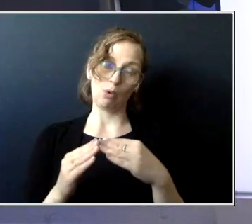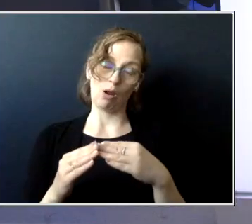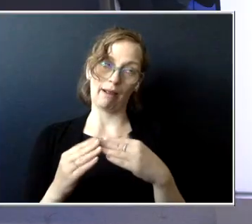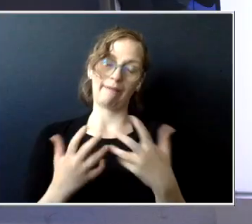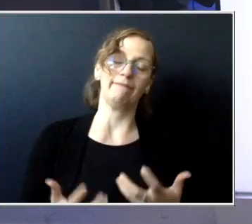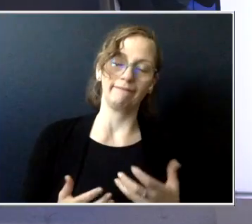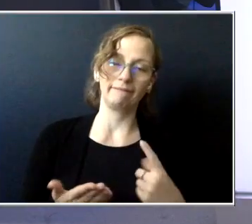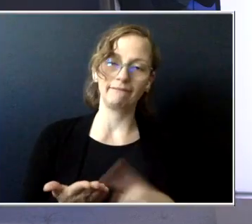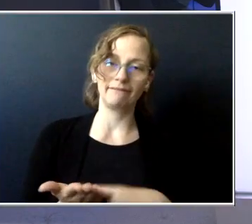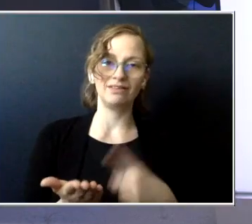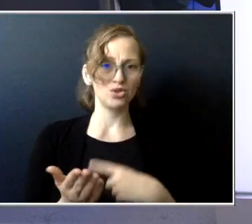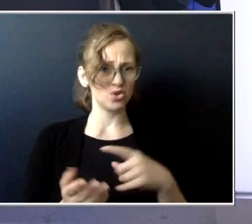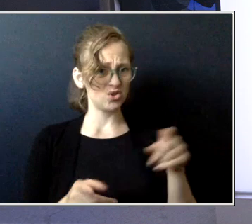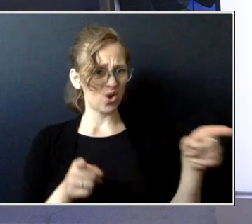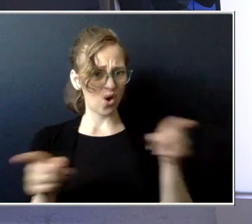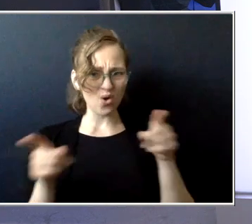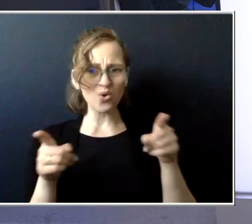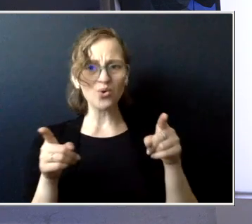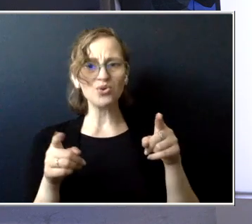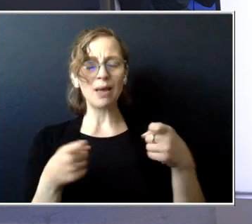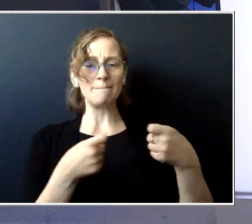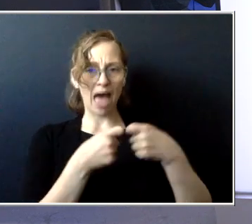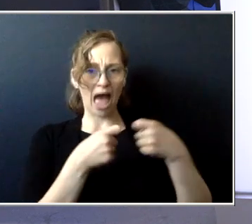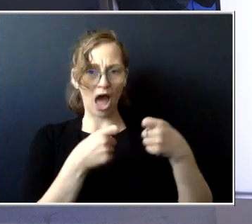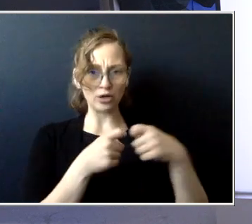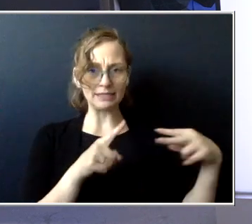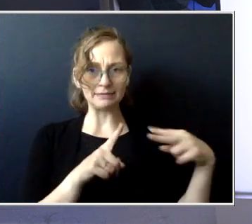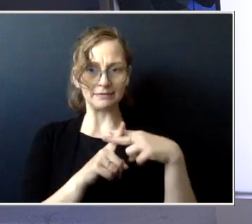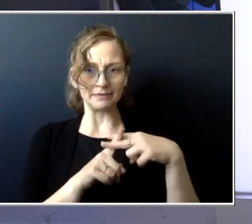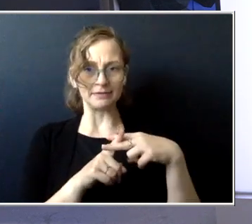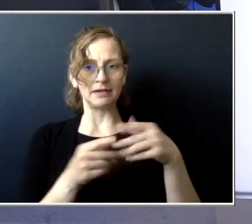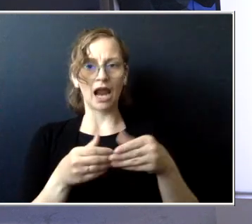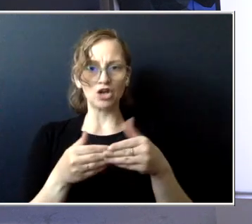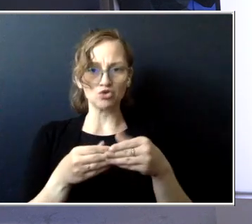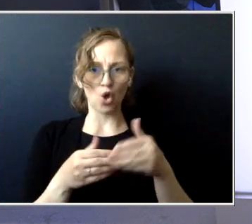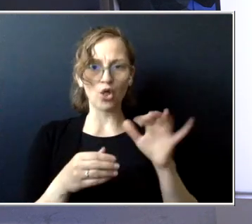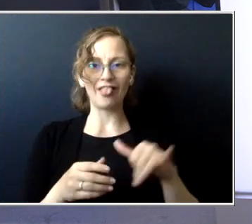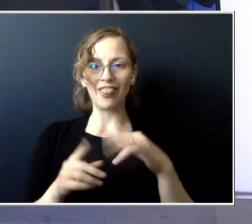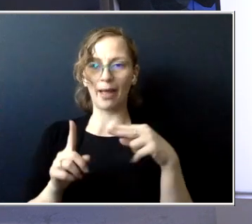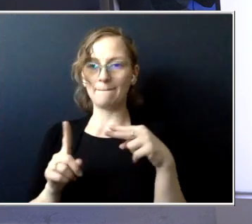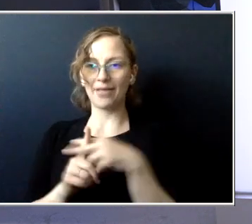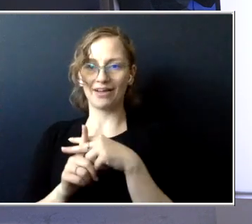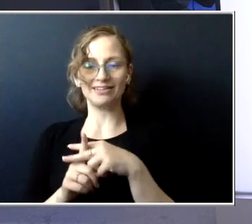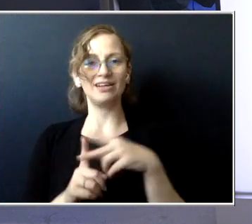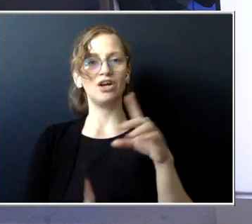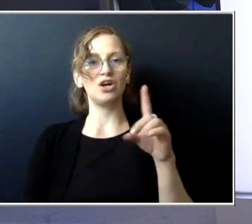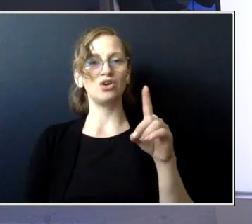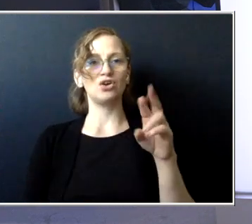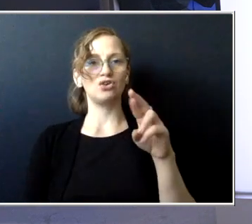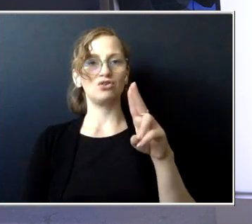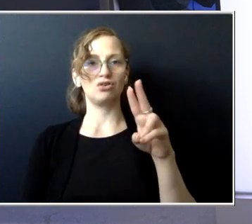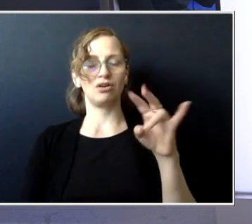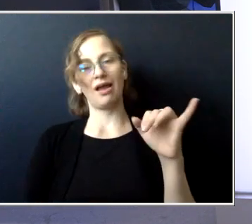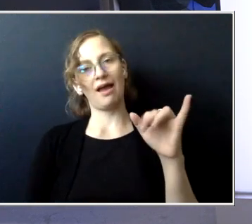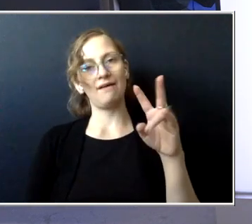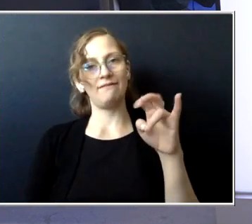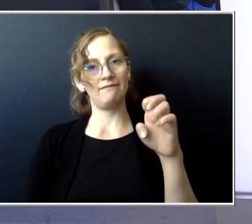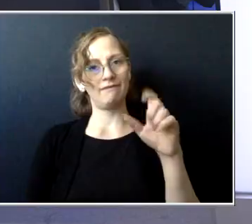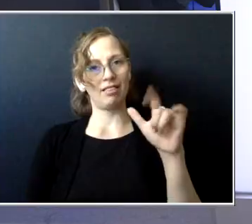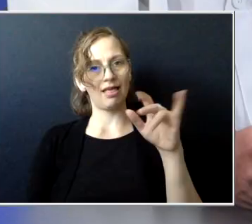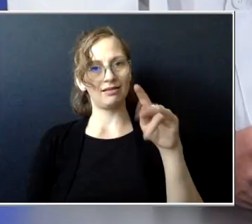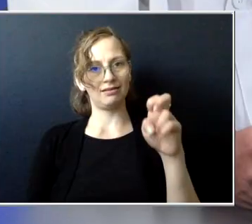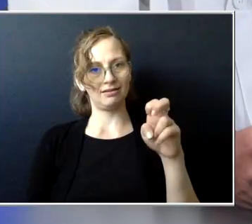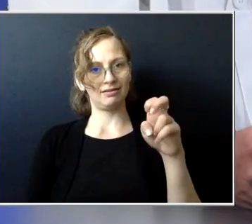in the controller. Yep. The controller plugs into the drive line. Drive line, yep. Okay. Drive line goes back here, And the drive line goes where?